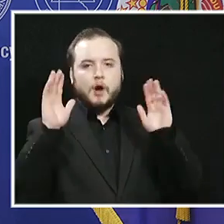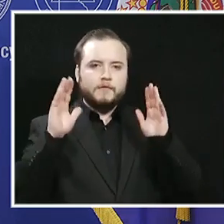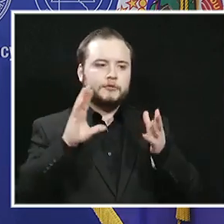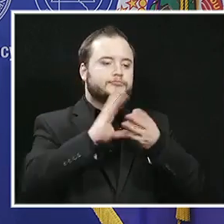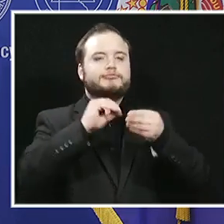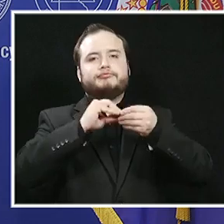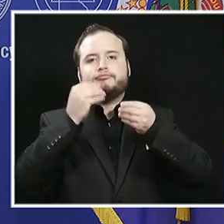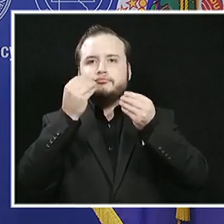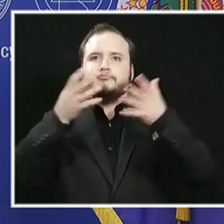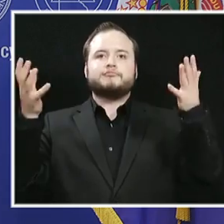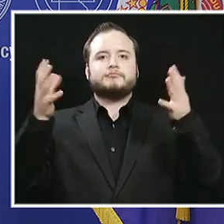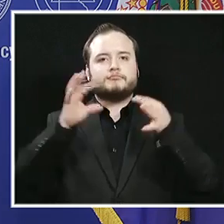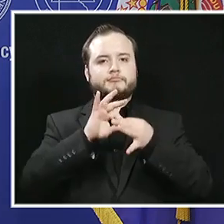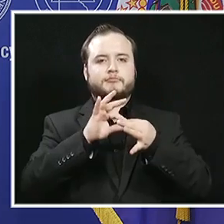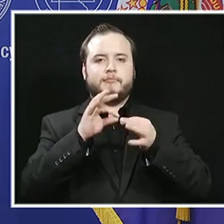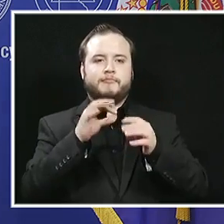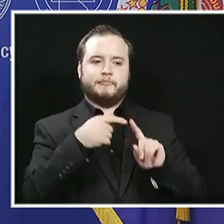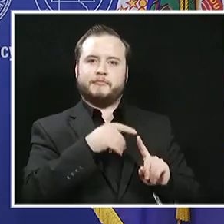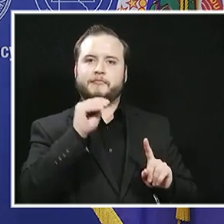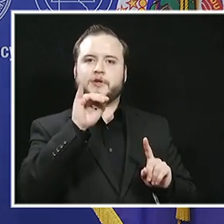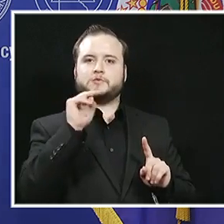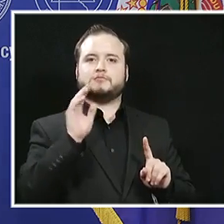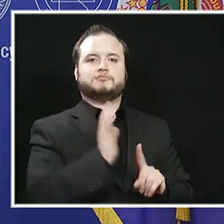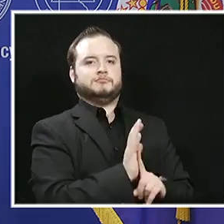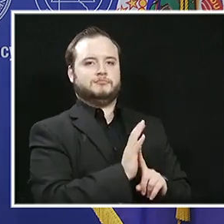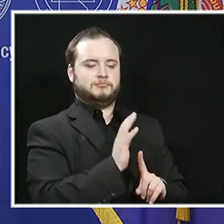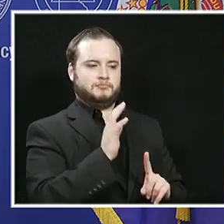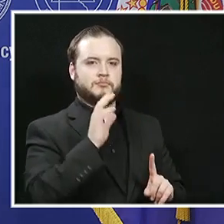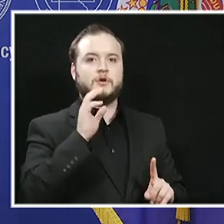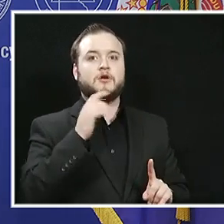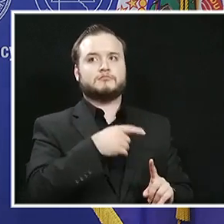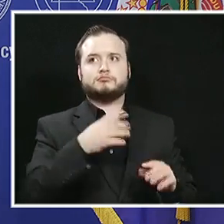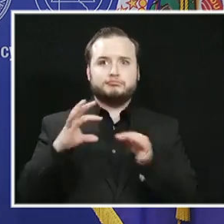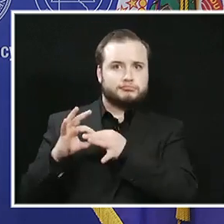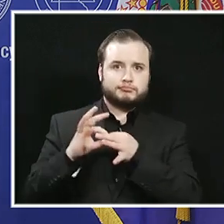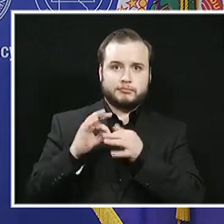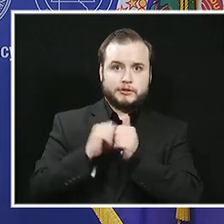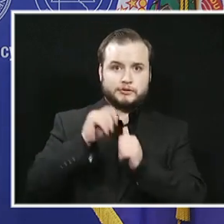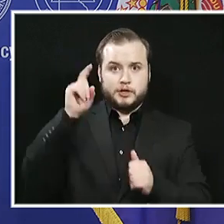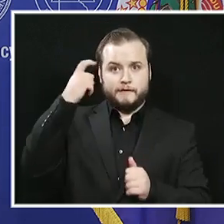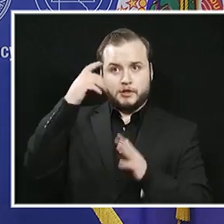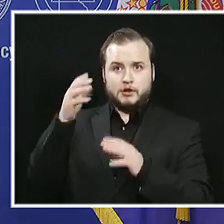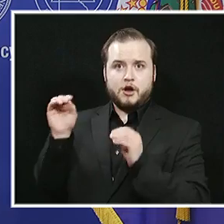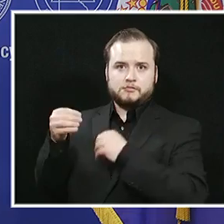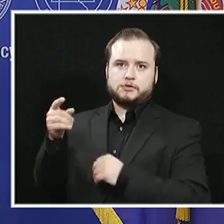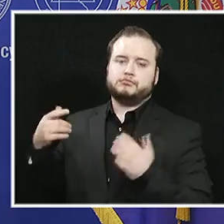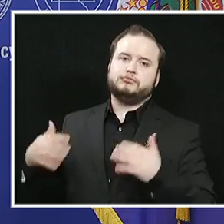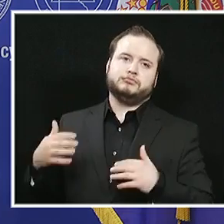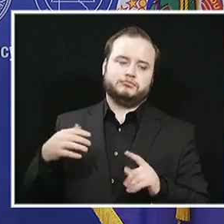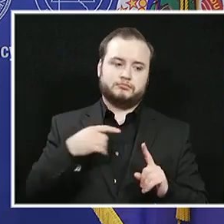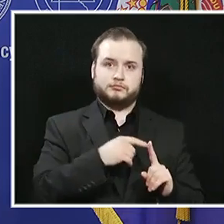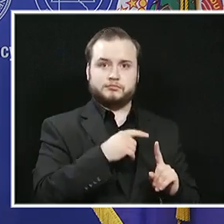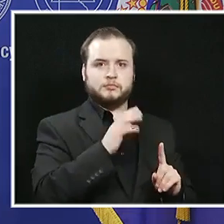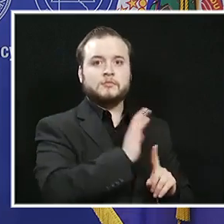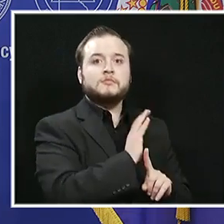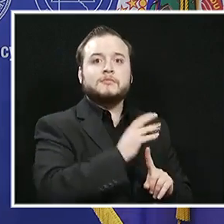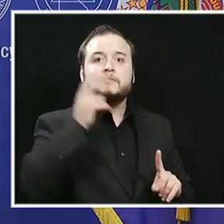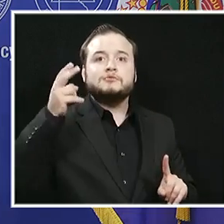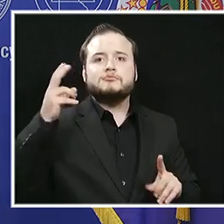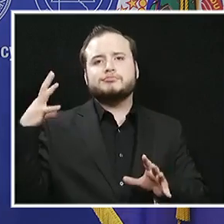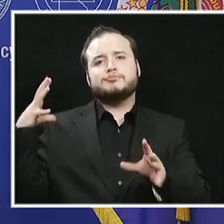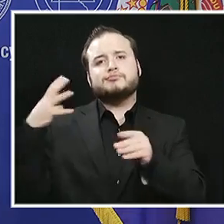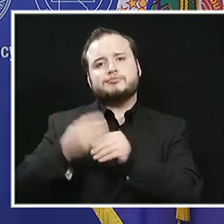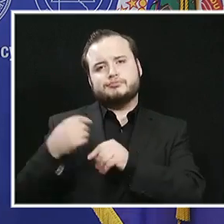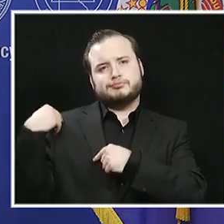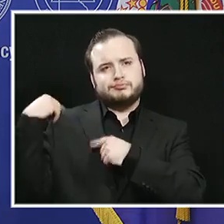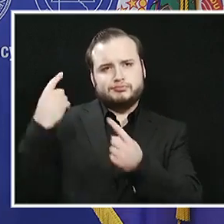counselor of deed in our governor's office as we have engaged in this journey. Bruce has had a long history of working for several different chambers of commerce throughout the state, and he's been at